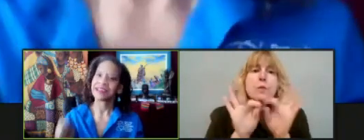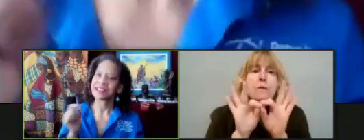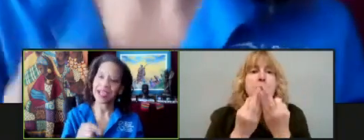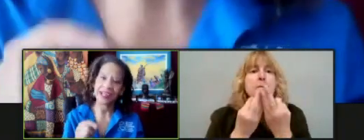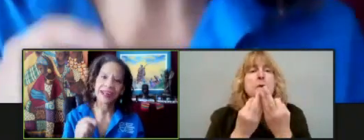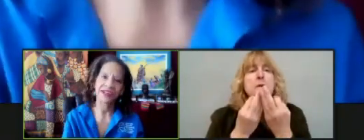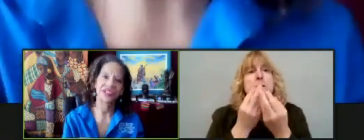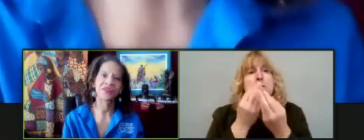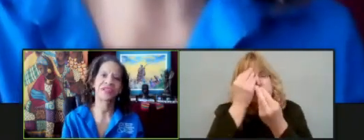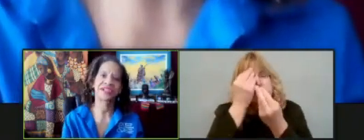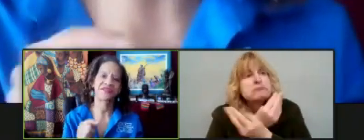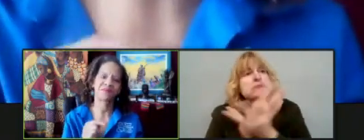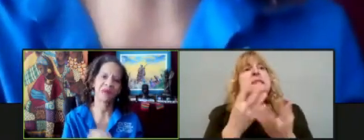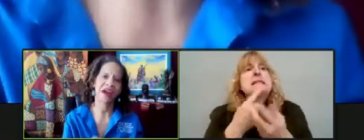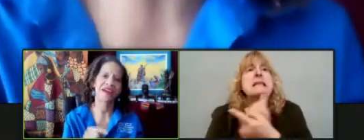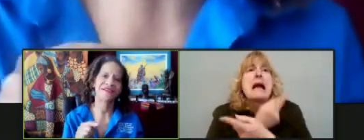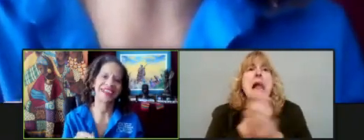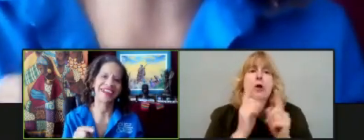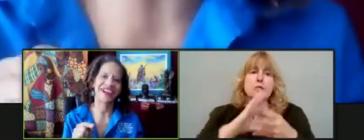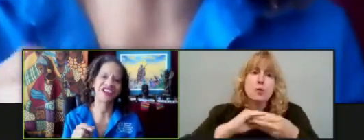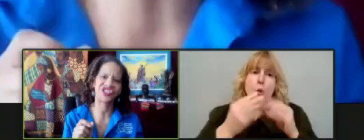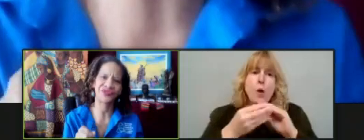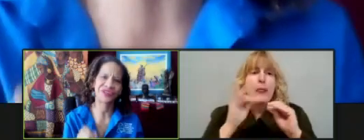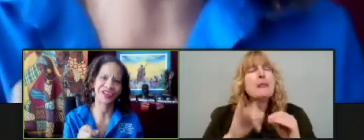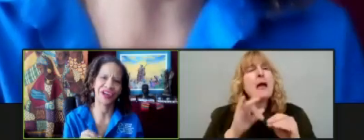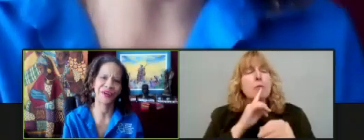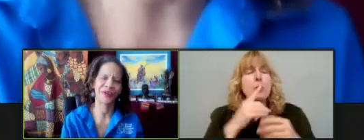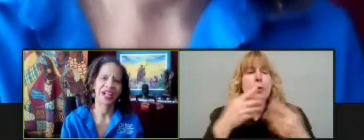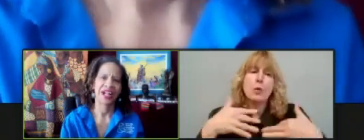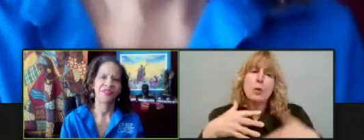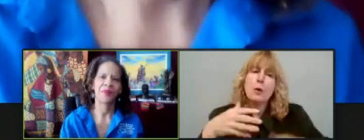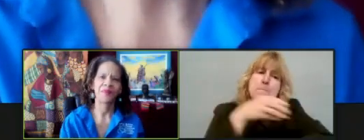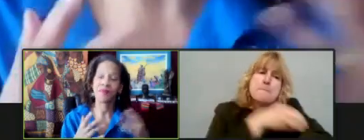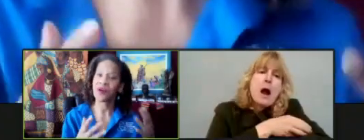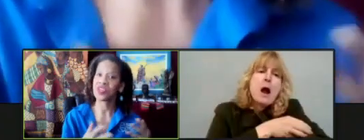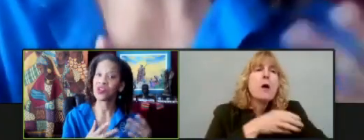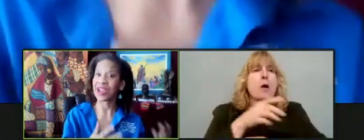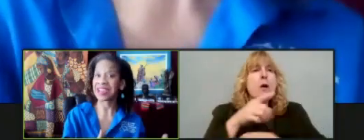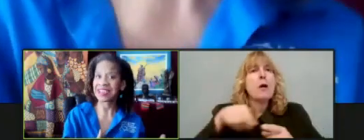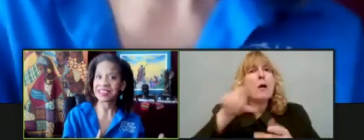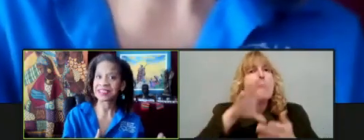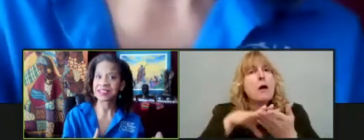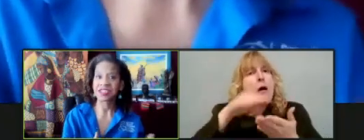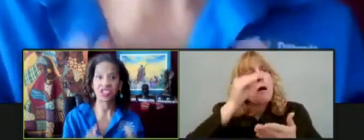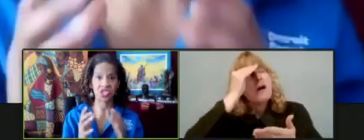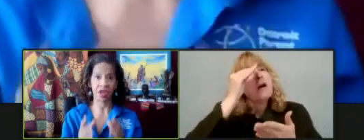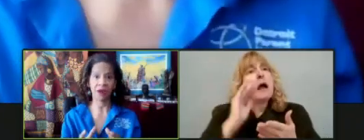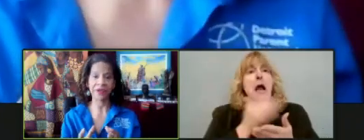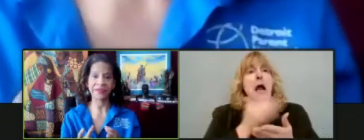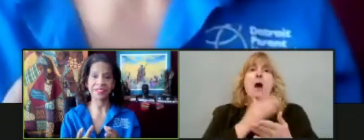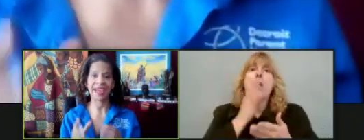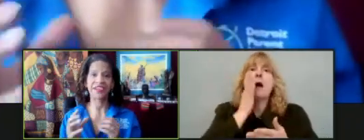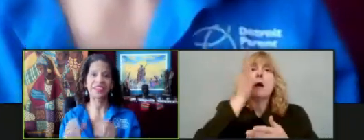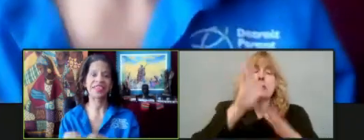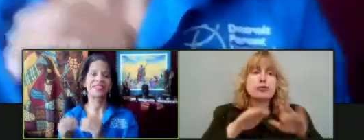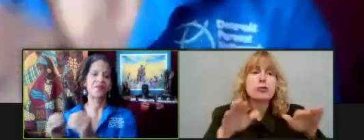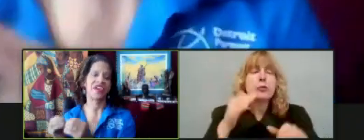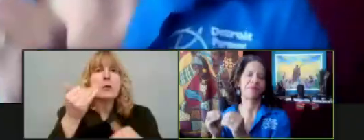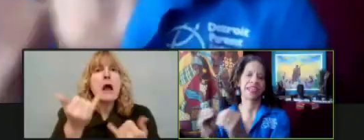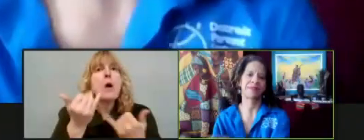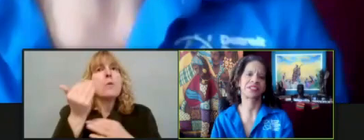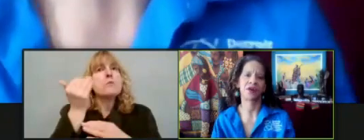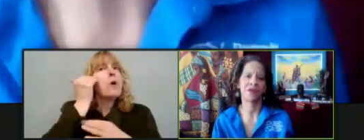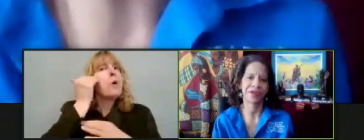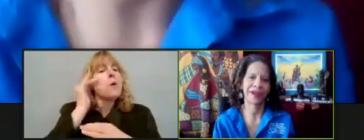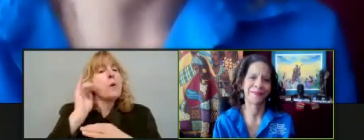power. Telling our stories is part of letting our children know both the greatness, the sorrows, and the things that we